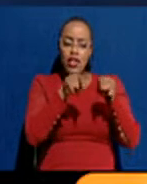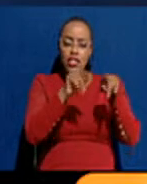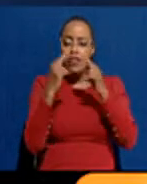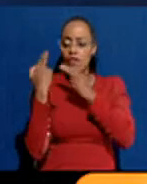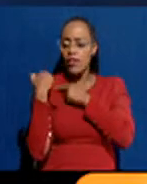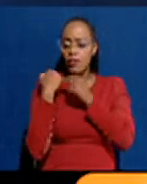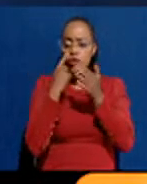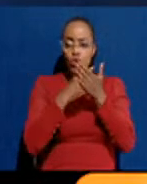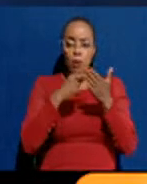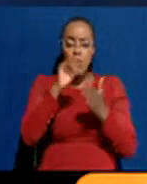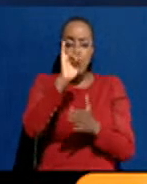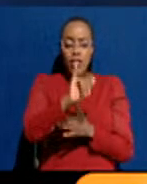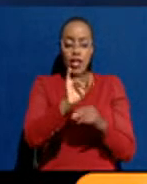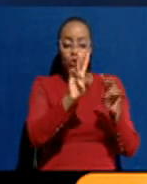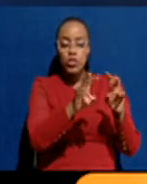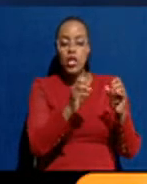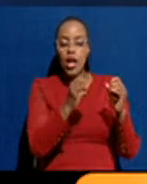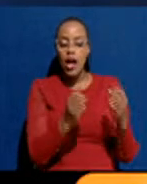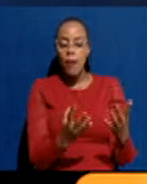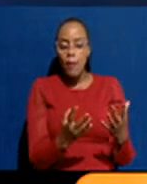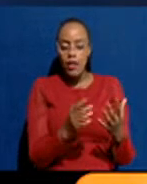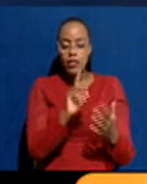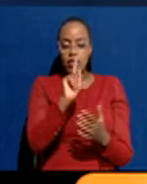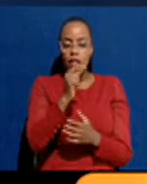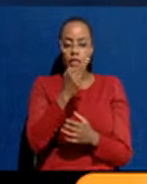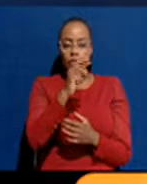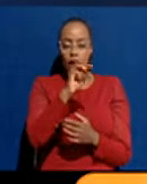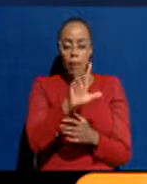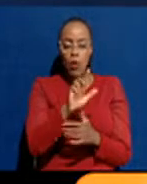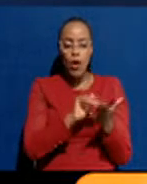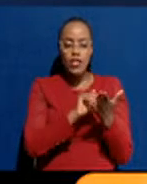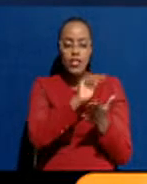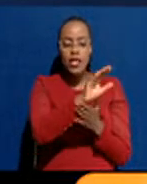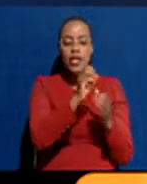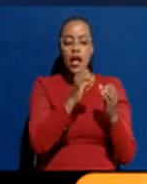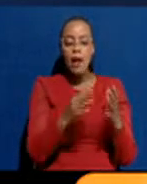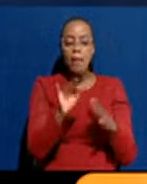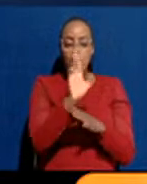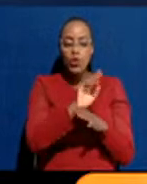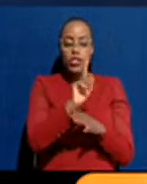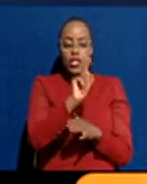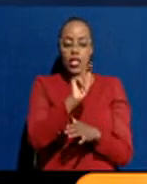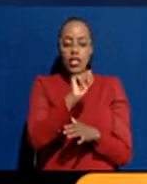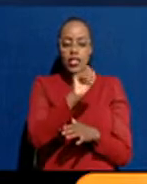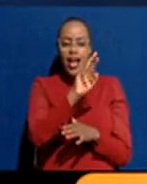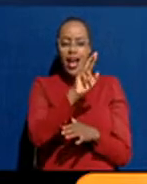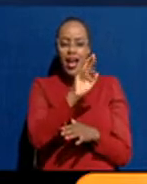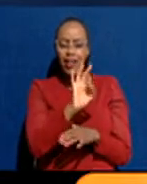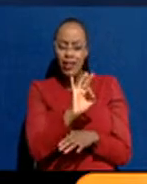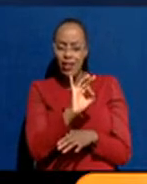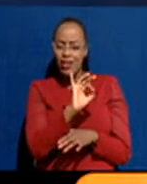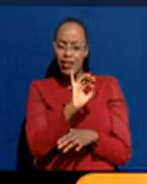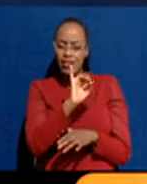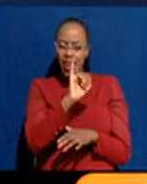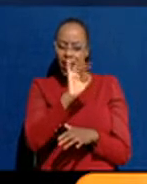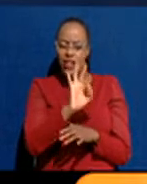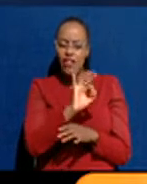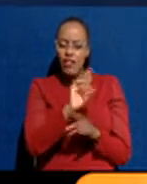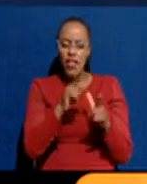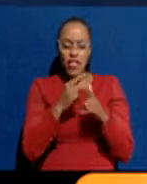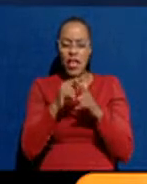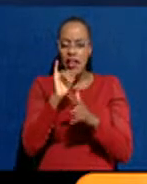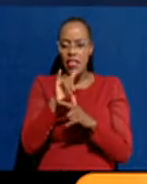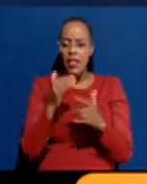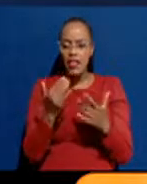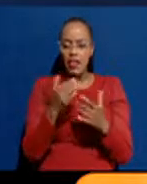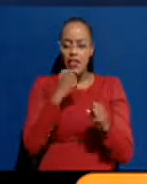approve. You'll actually check how much thermos were dispatched this month, and using its tariff, they would know how much that would account for. So that is done